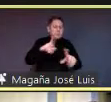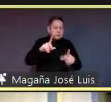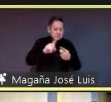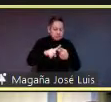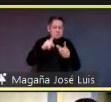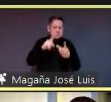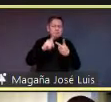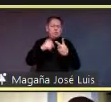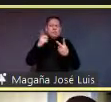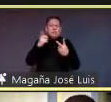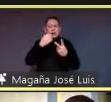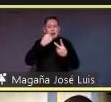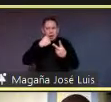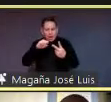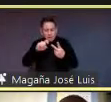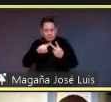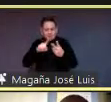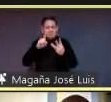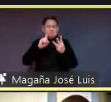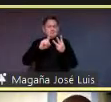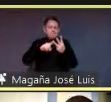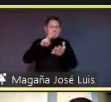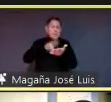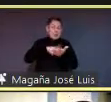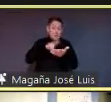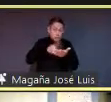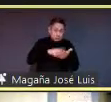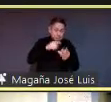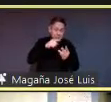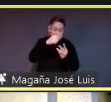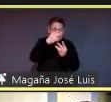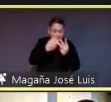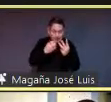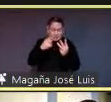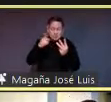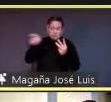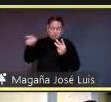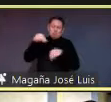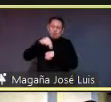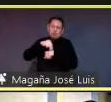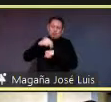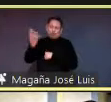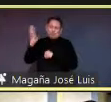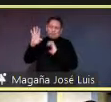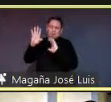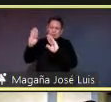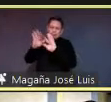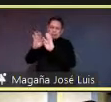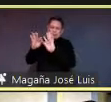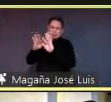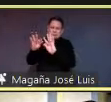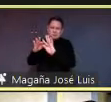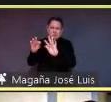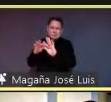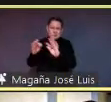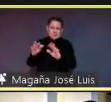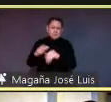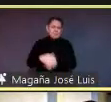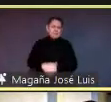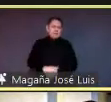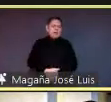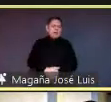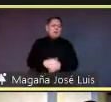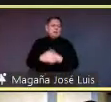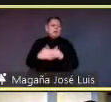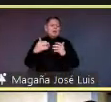human, and attitude-based activities, which is what our competencies are demanding, because we